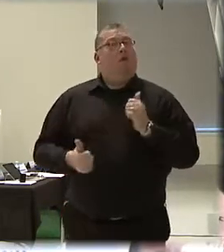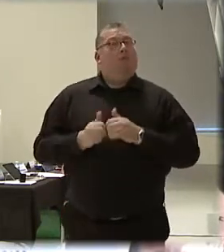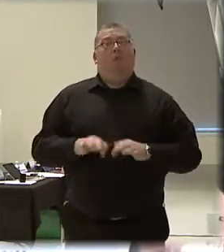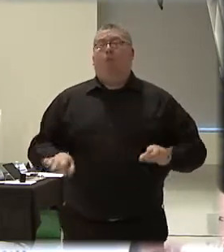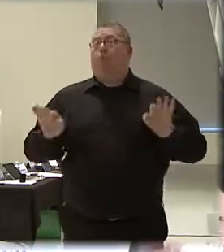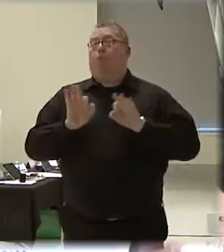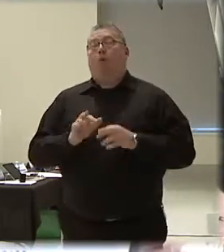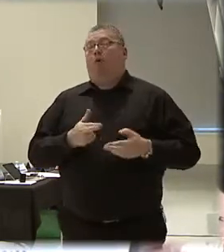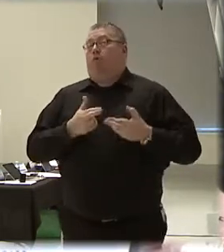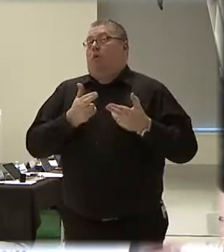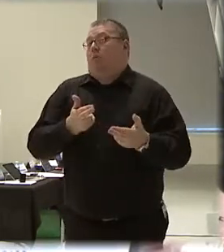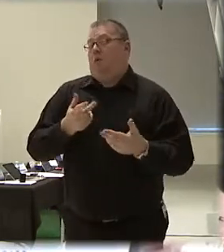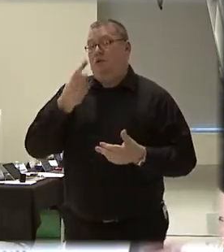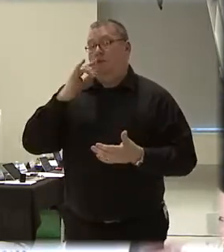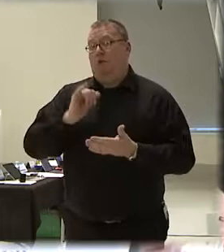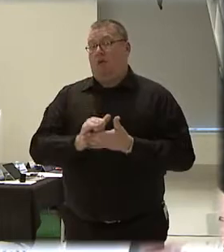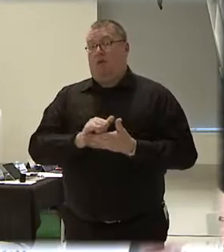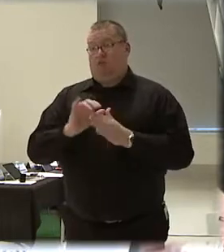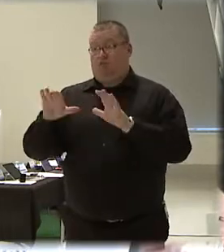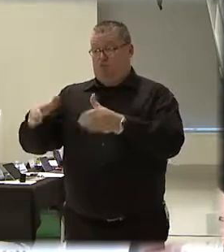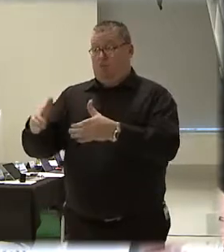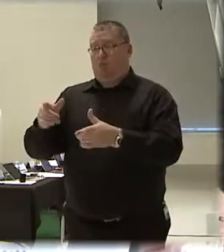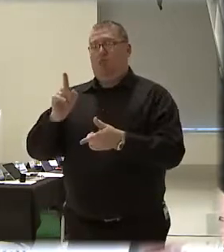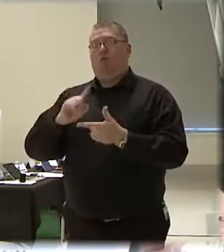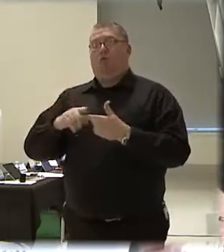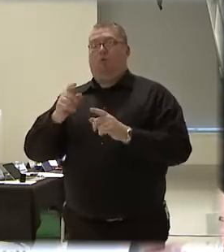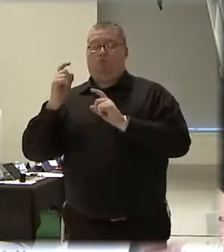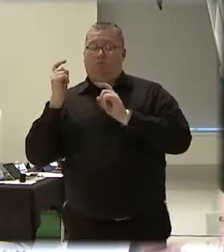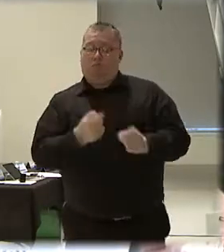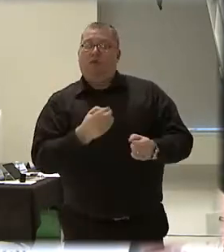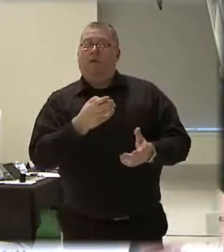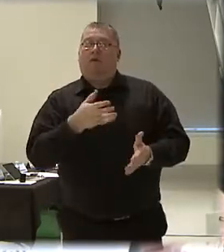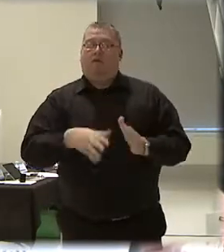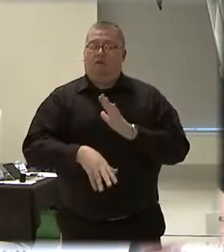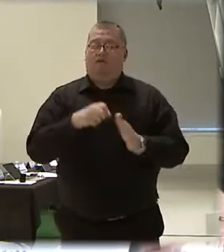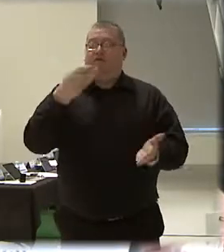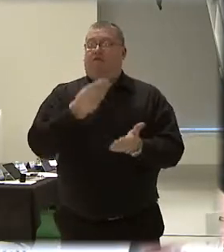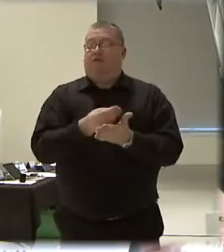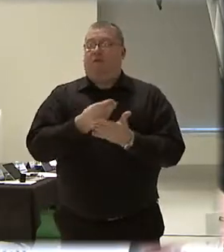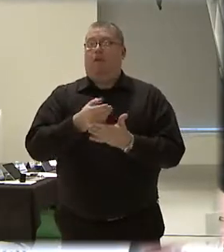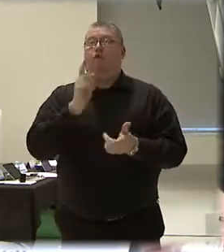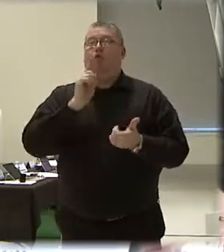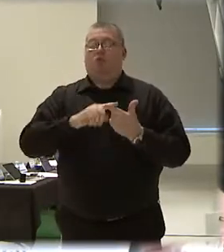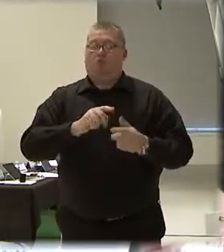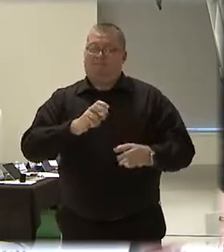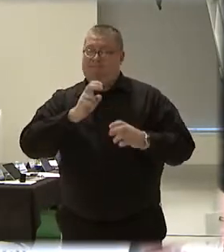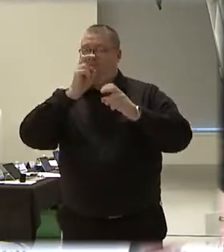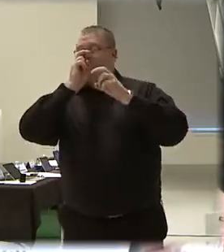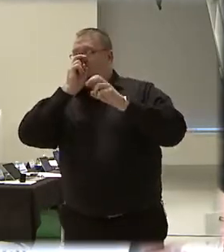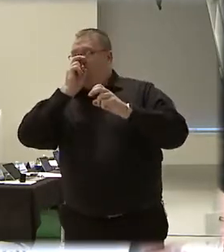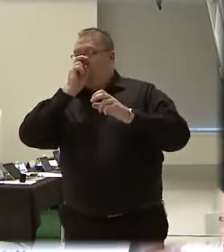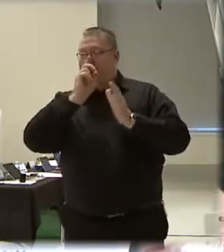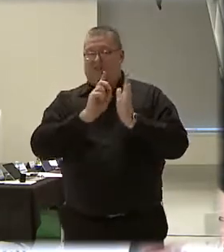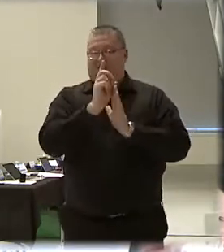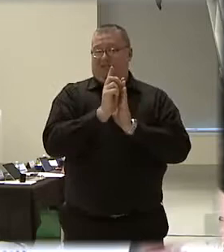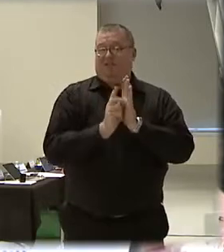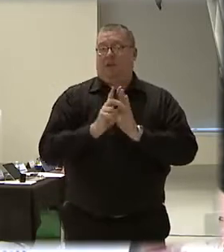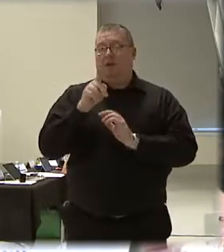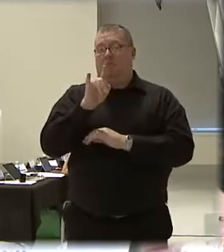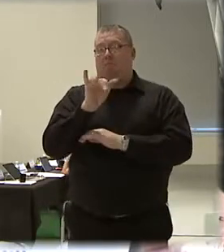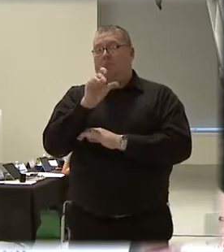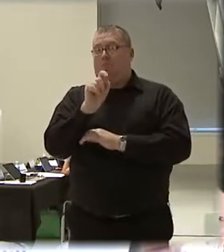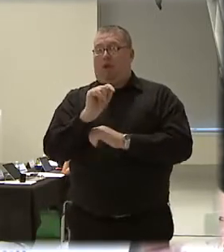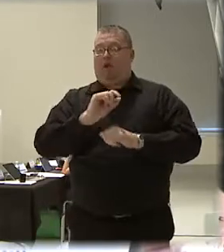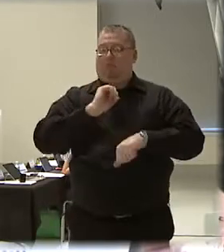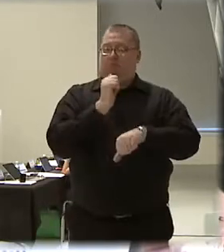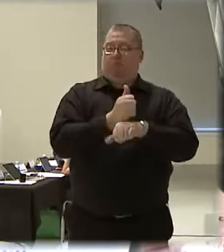task force and for the administration is to fund rigorously designed pilot programs with published evidence and